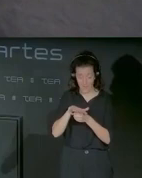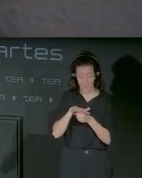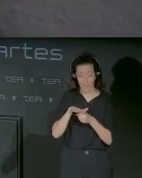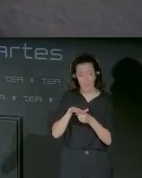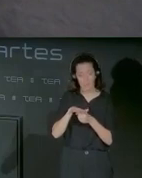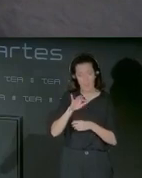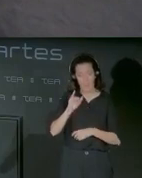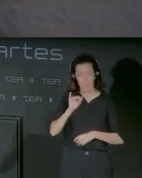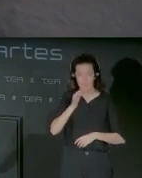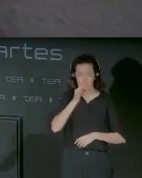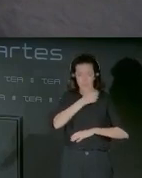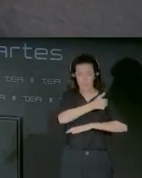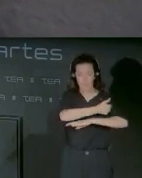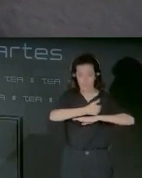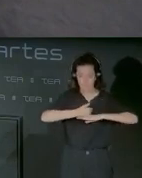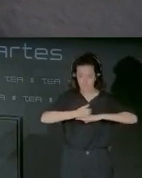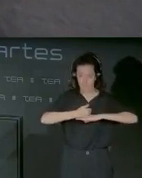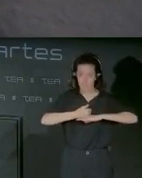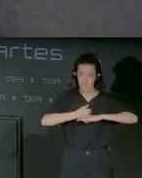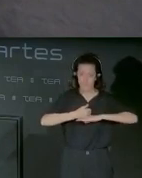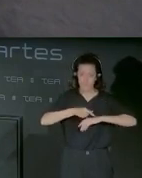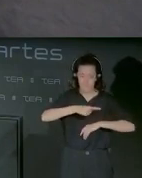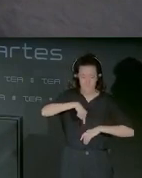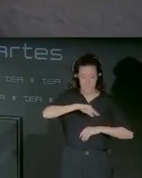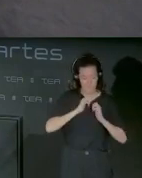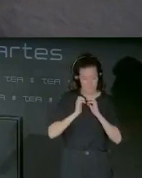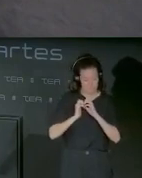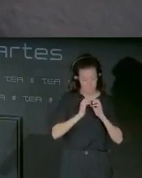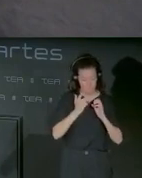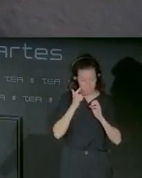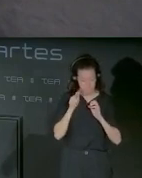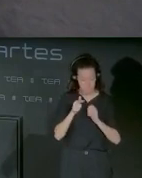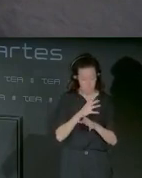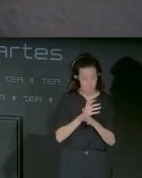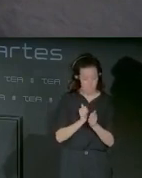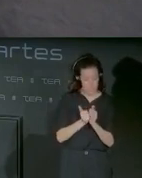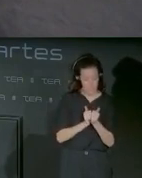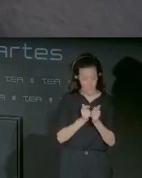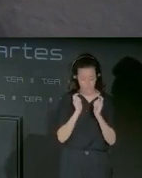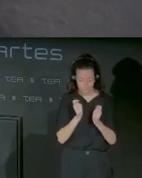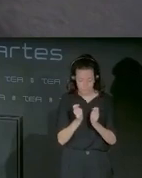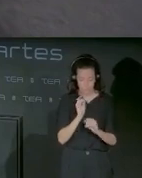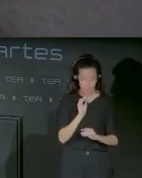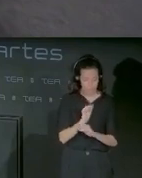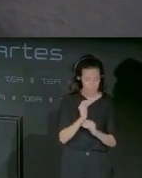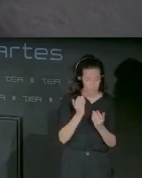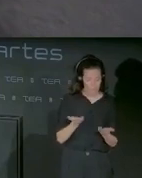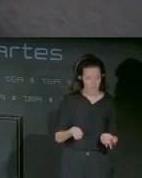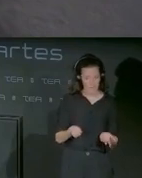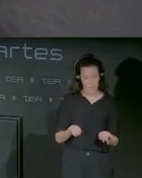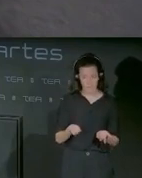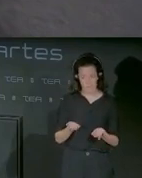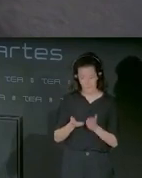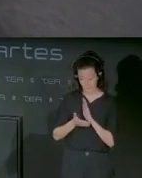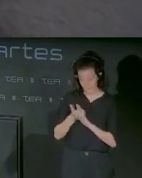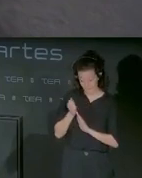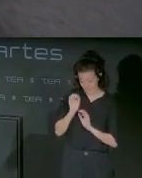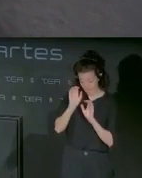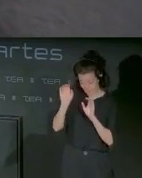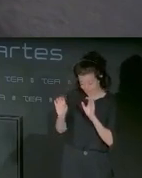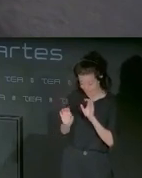the tax break system. So we do a first-come, first-serve approach right now, or up